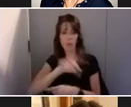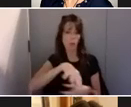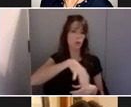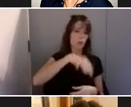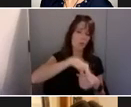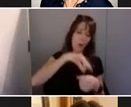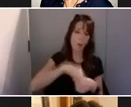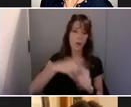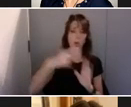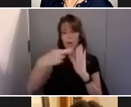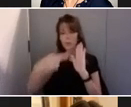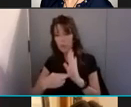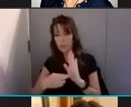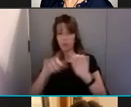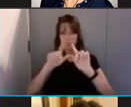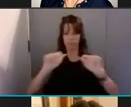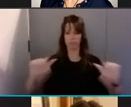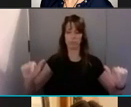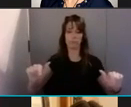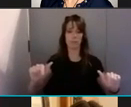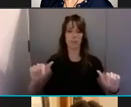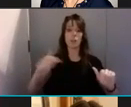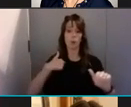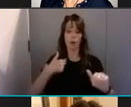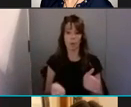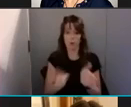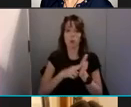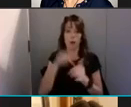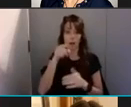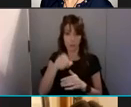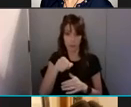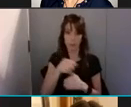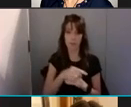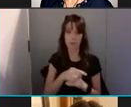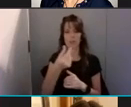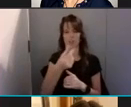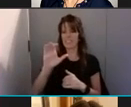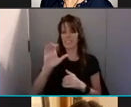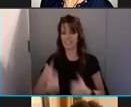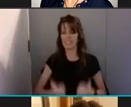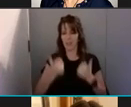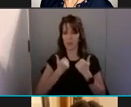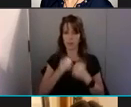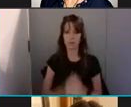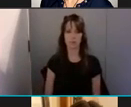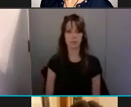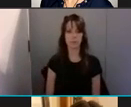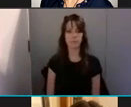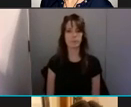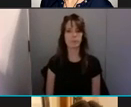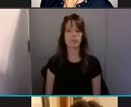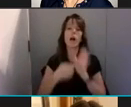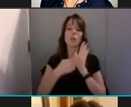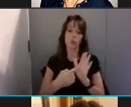status. So I'm going to go ahead and log into this with the address at GCC and show you what